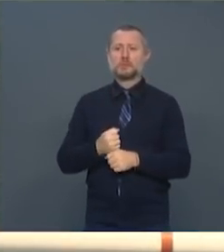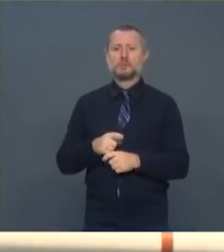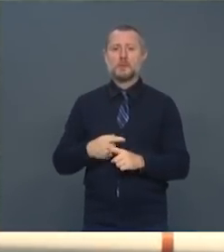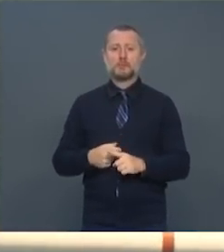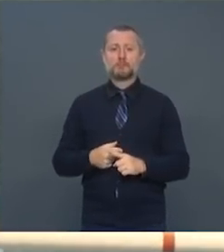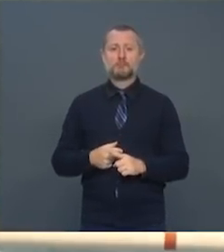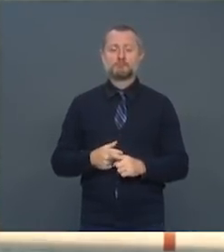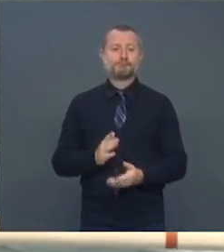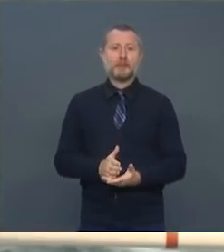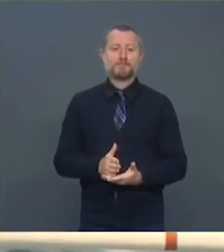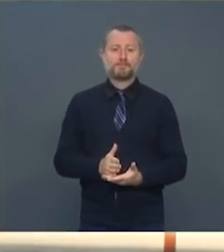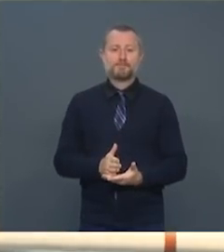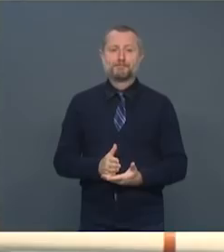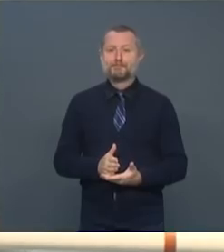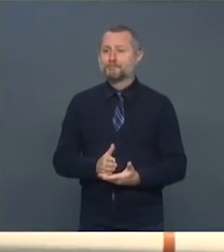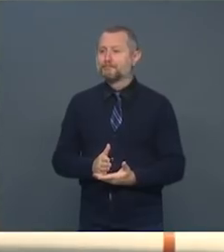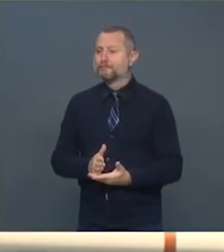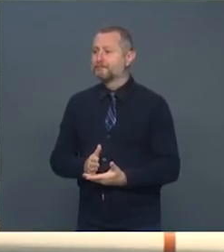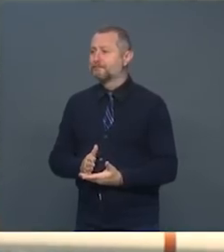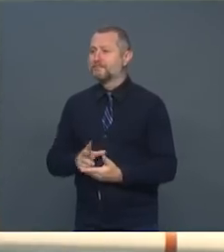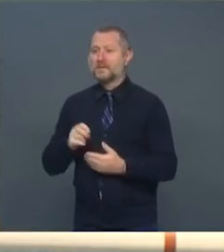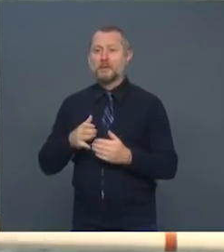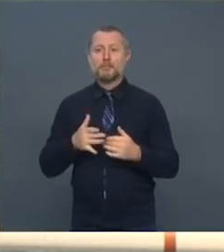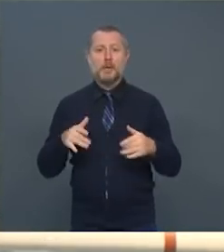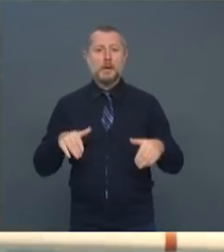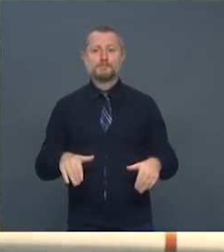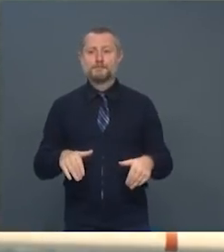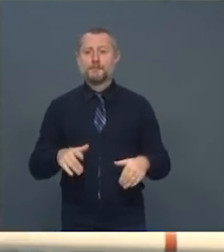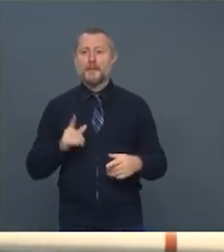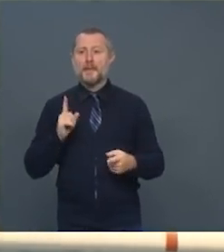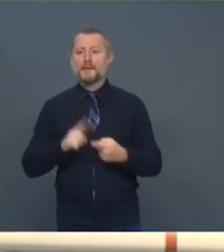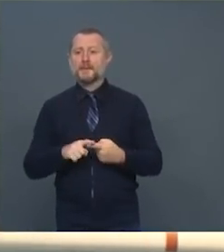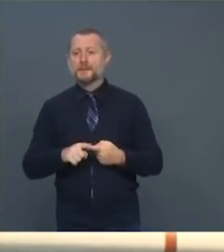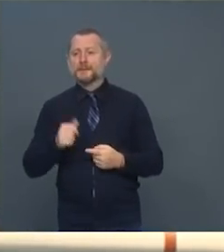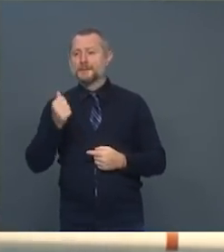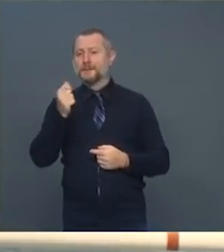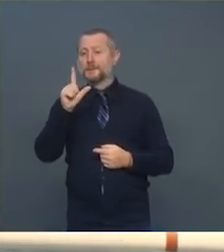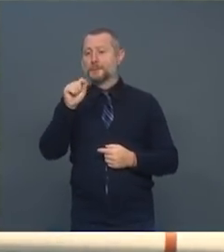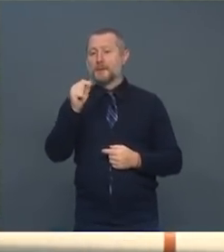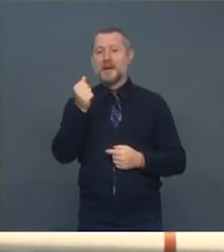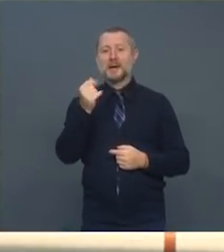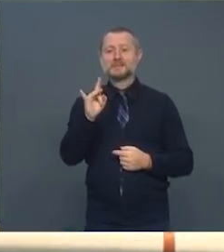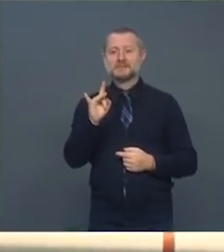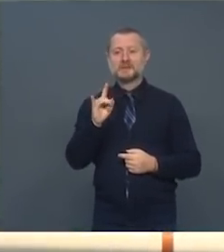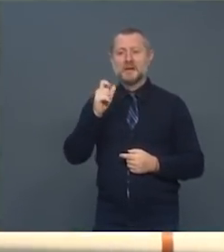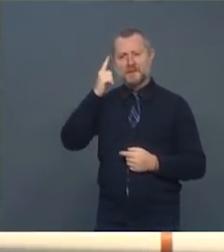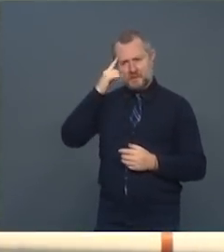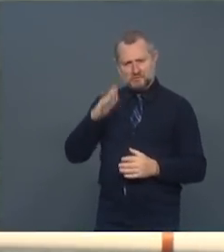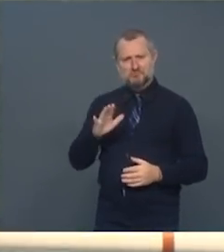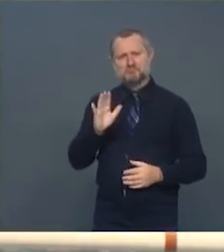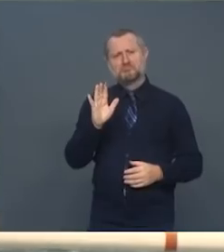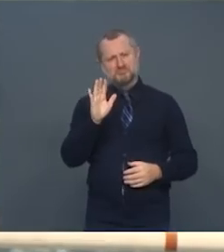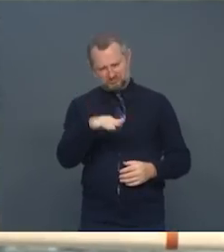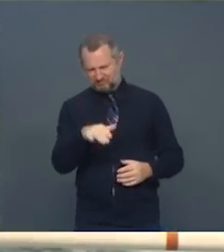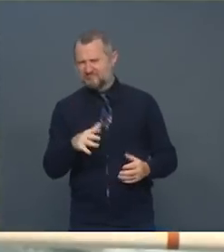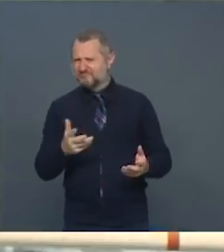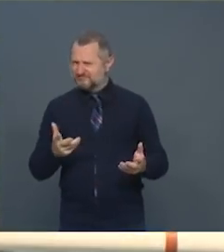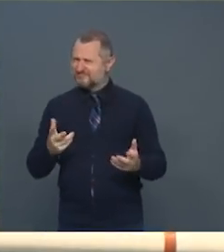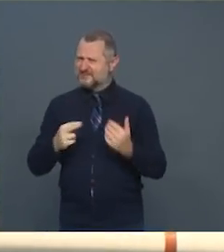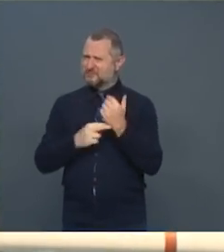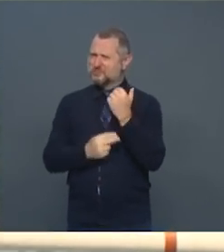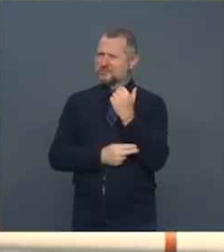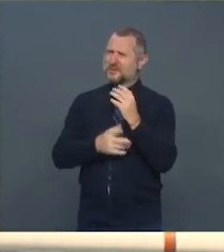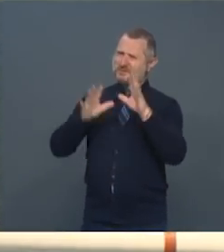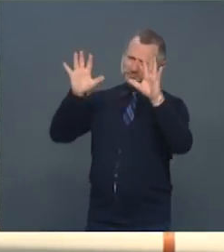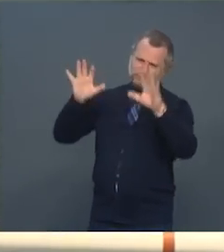part of 30 years until 2018 when the governor said, hey, we have this bridge coming down in